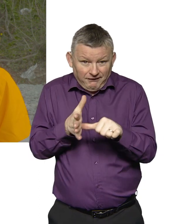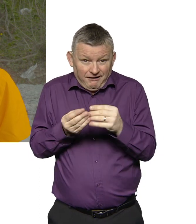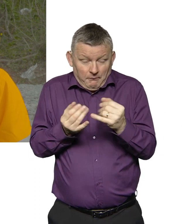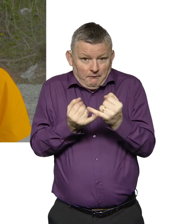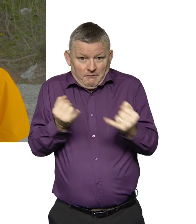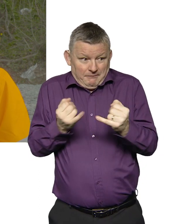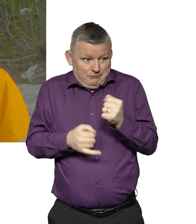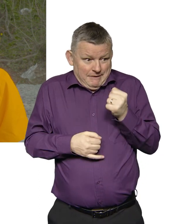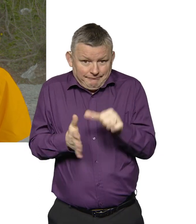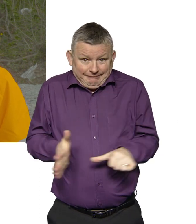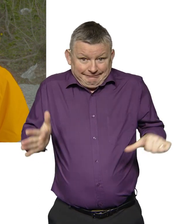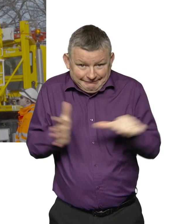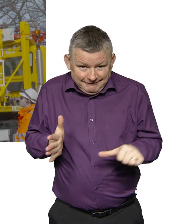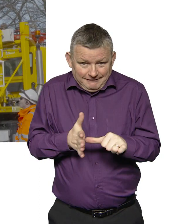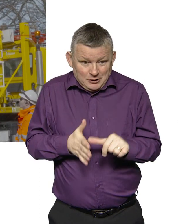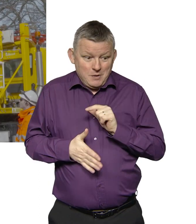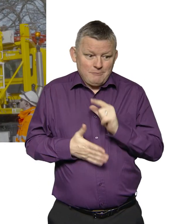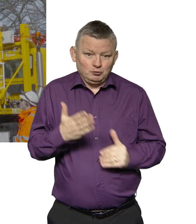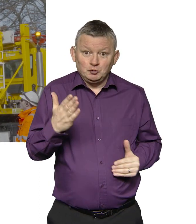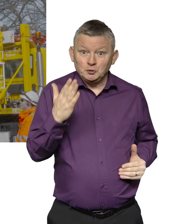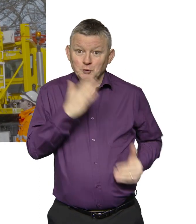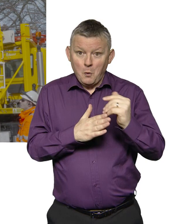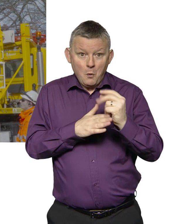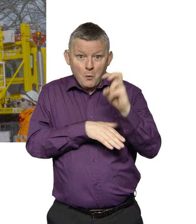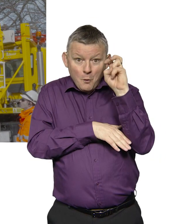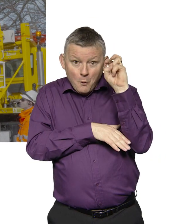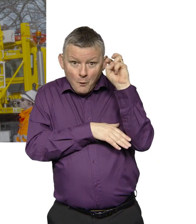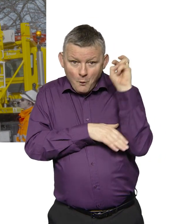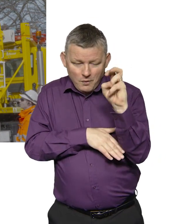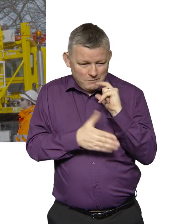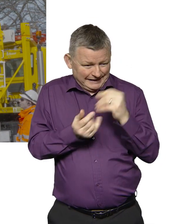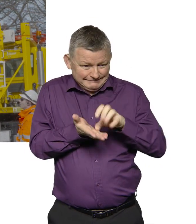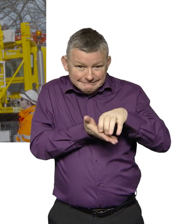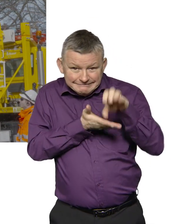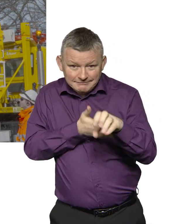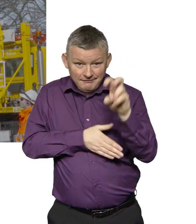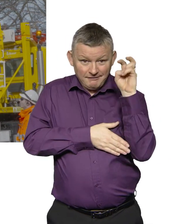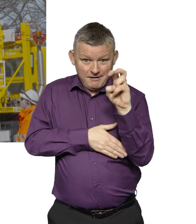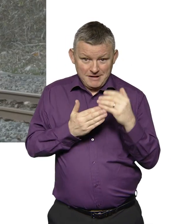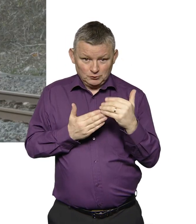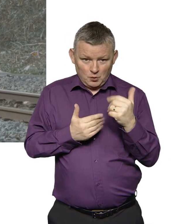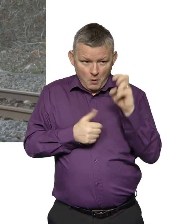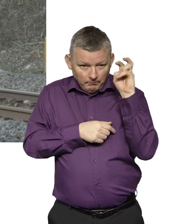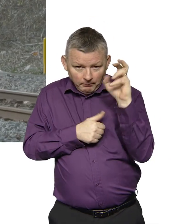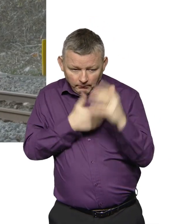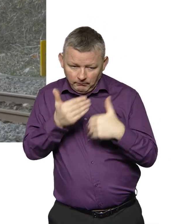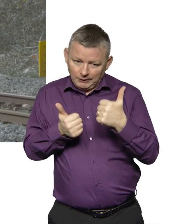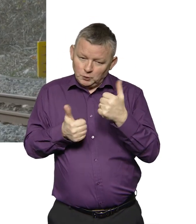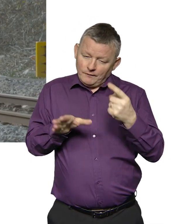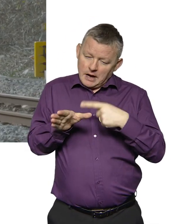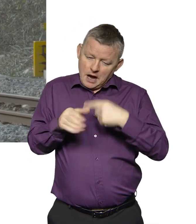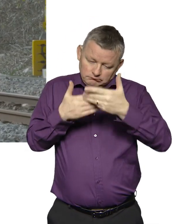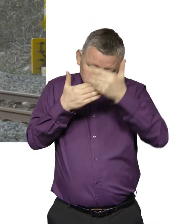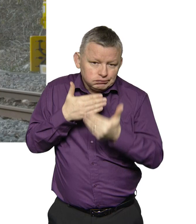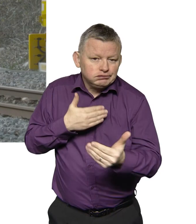very disruptive to the service we provide. So by renewing the wire, this is an investment in helping to ensure that the Metro stays as